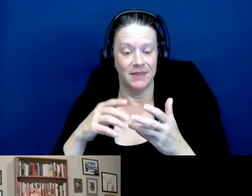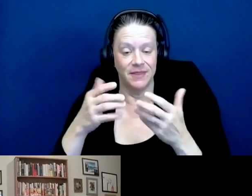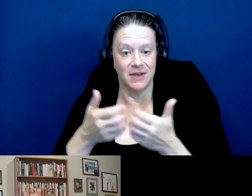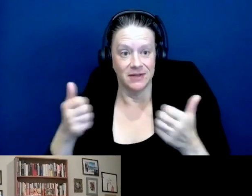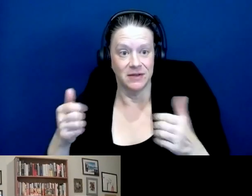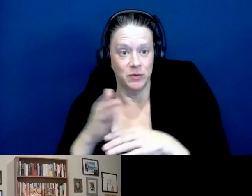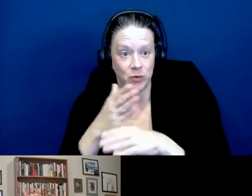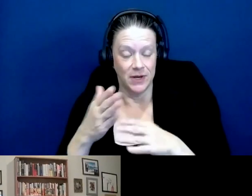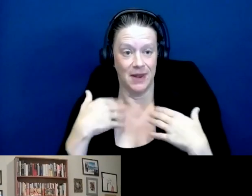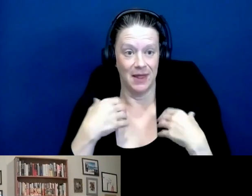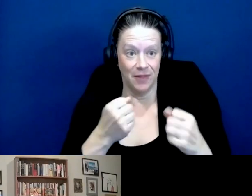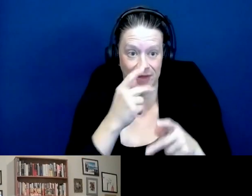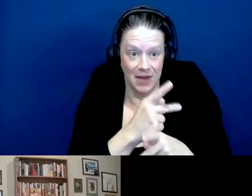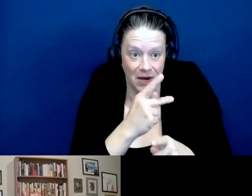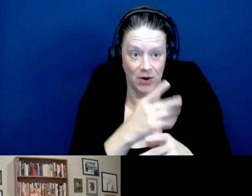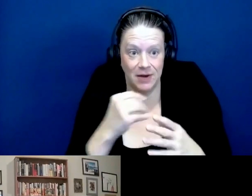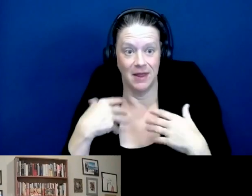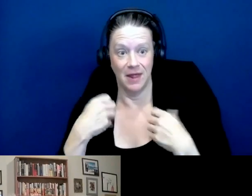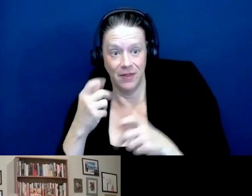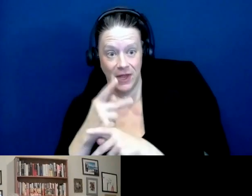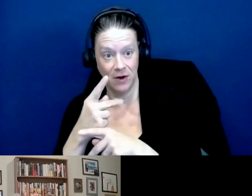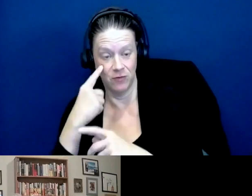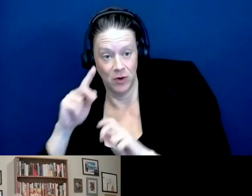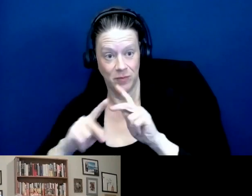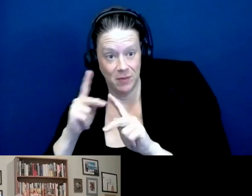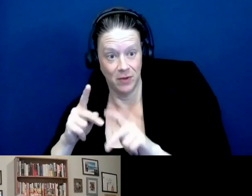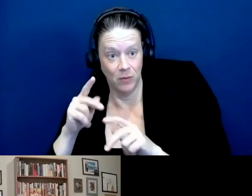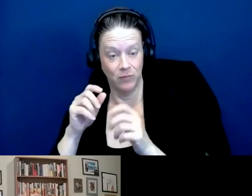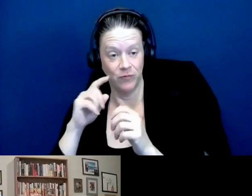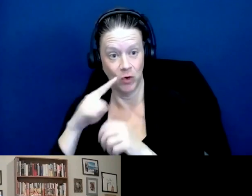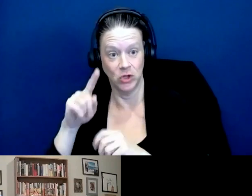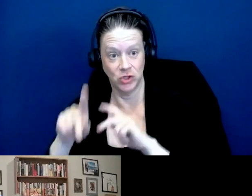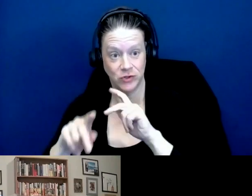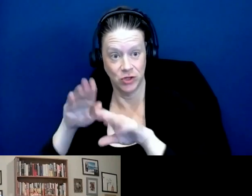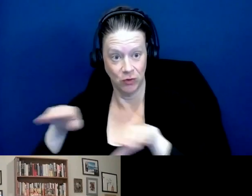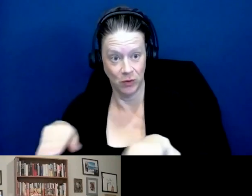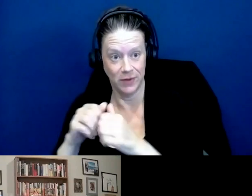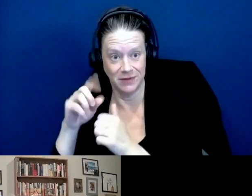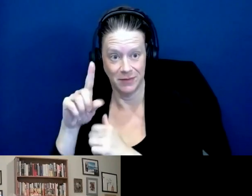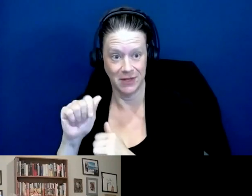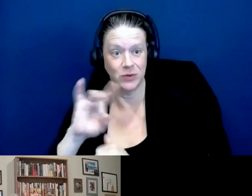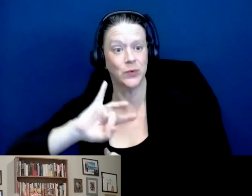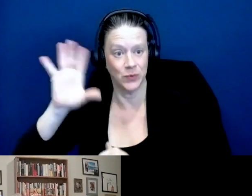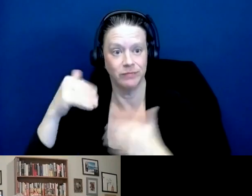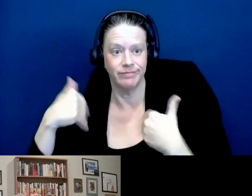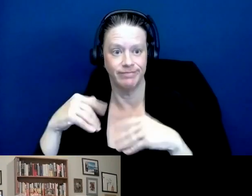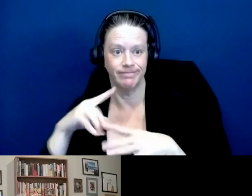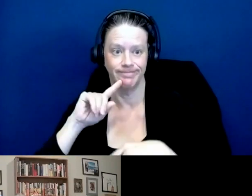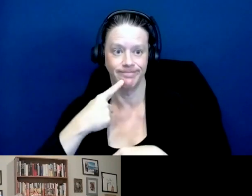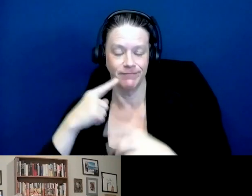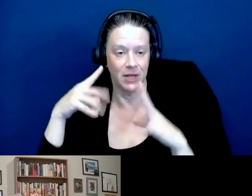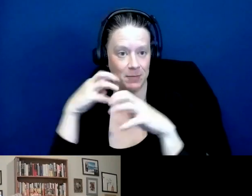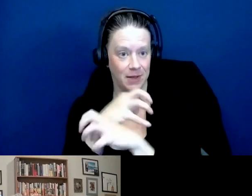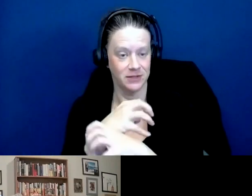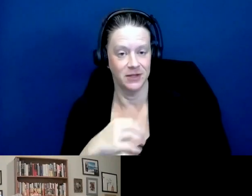does, has been known to show up at IEP meetings, is a tireless advocate for her patients and their